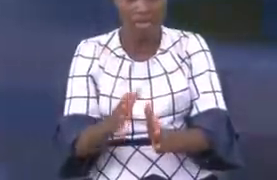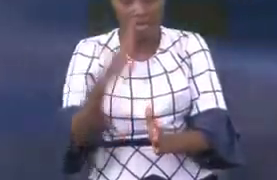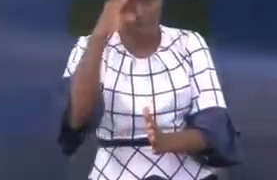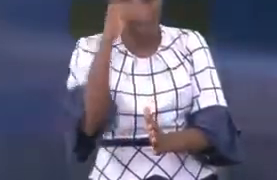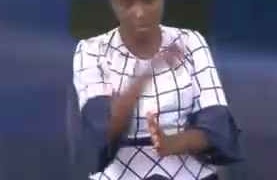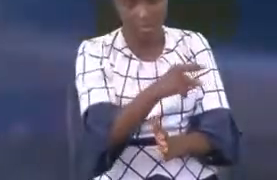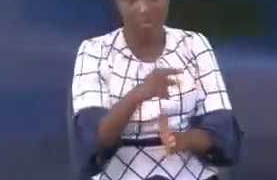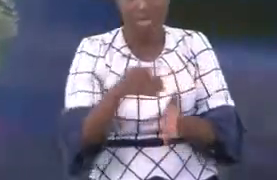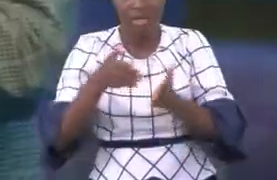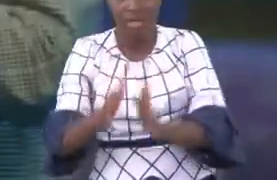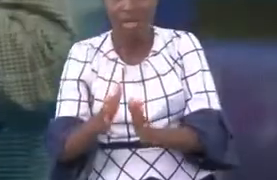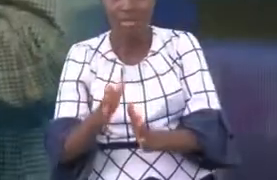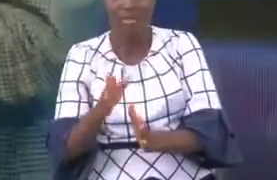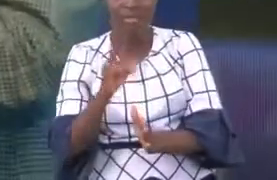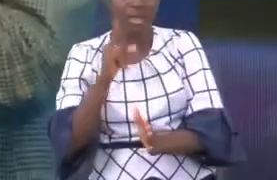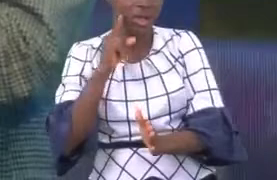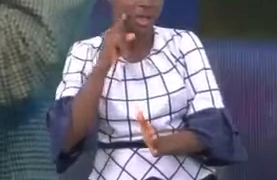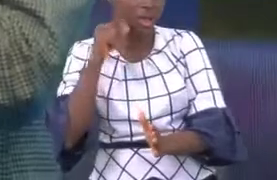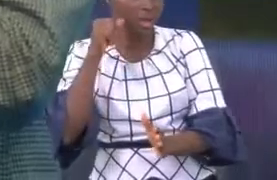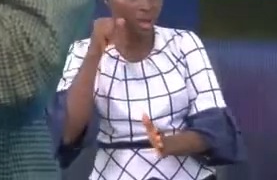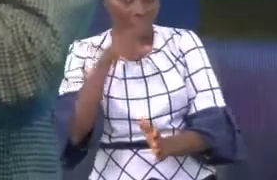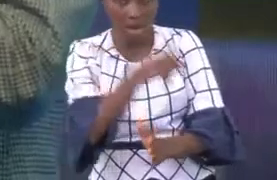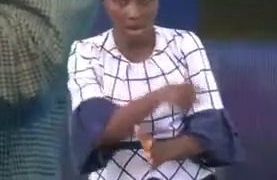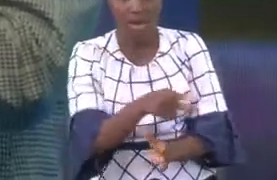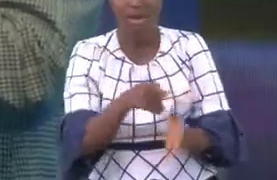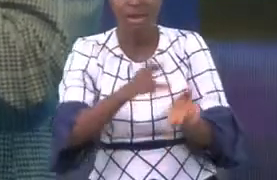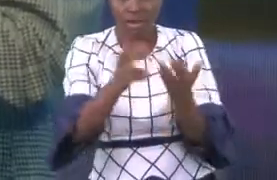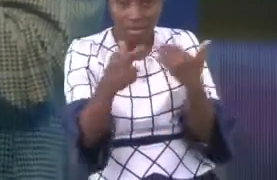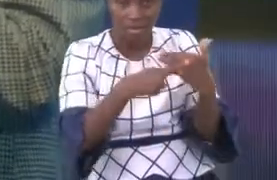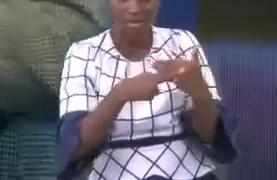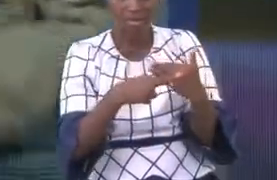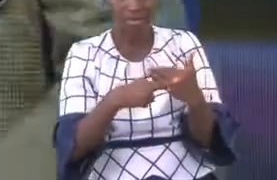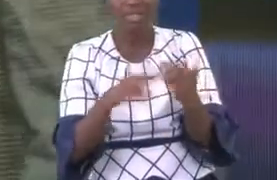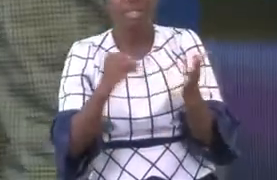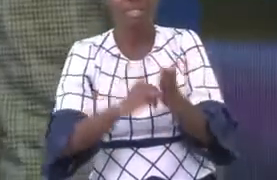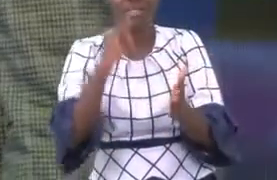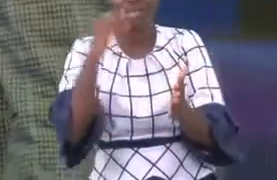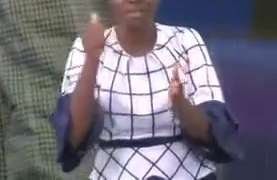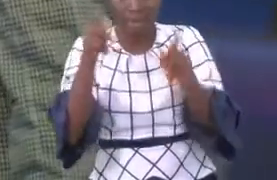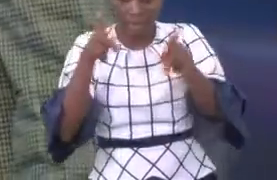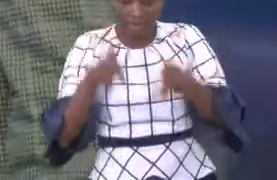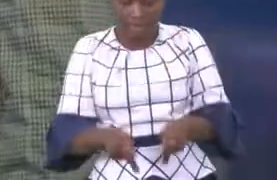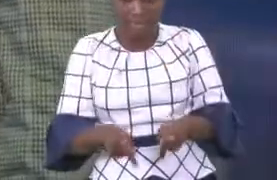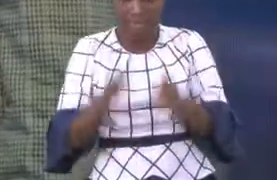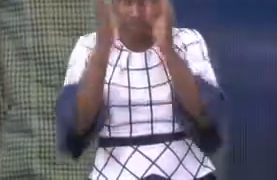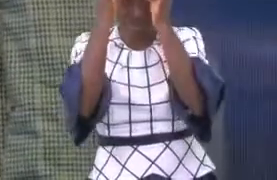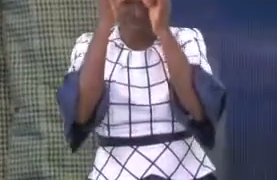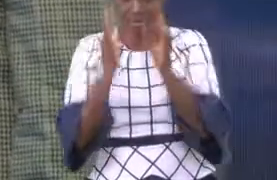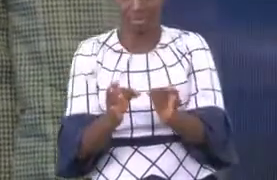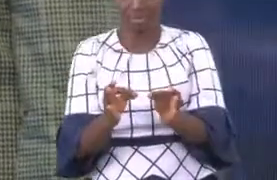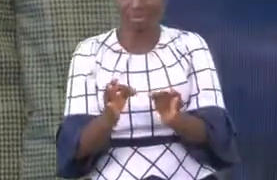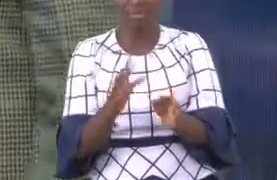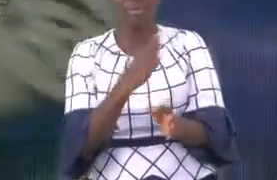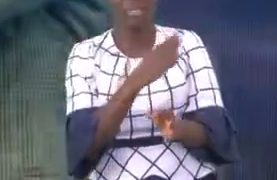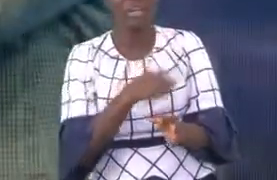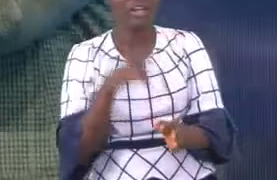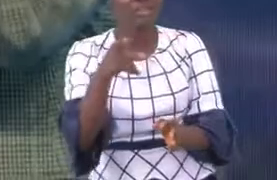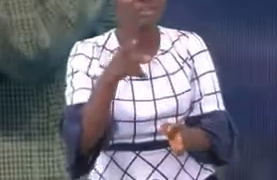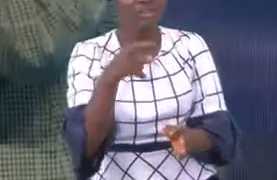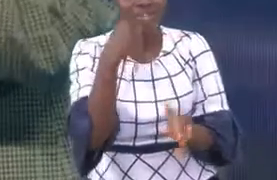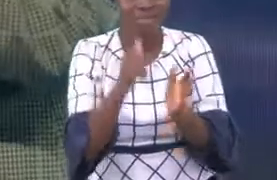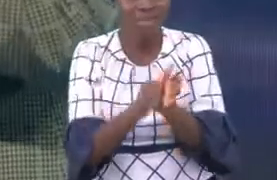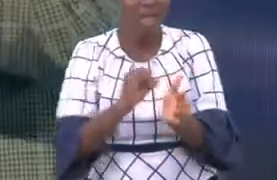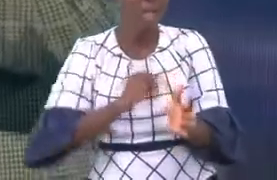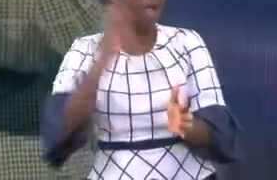decision. And you are saying, I've heard his voice. Maybe the person by your side